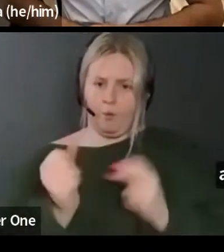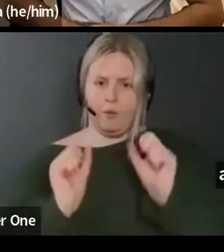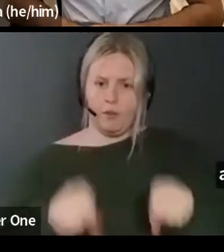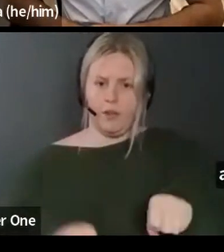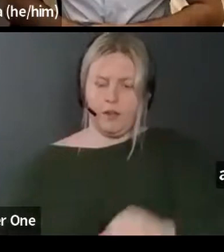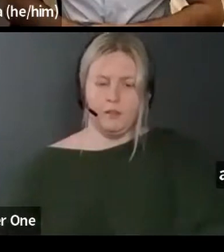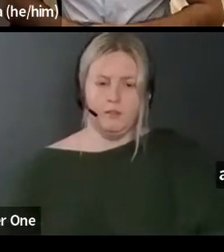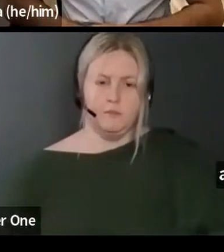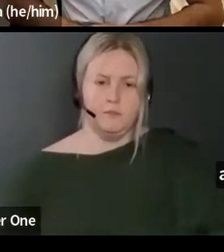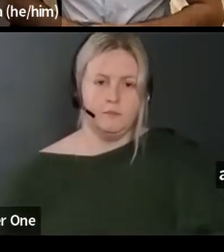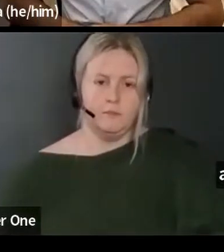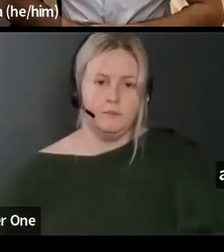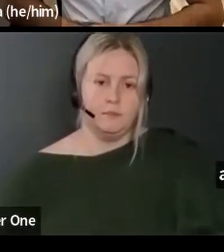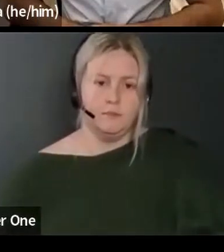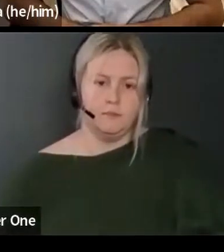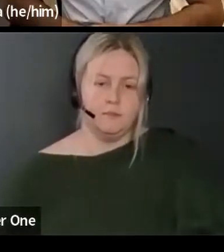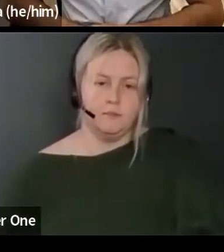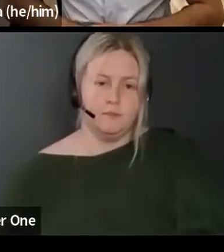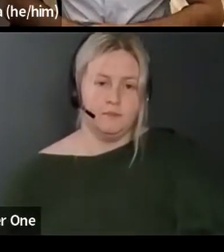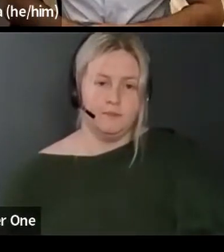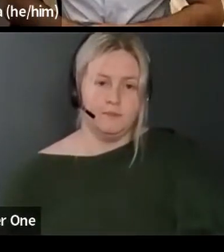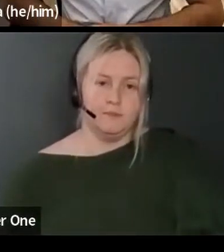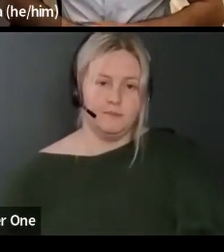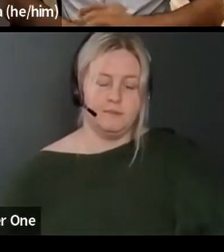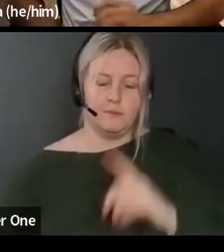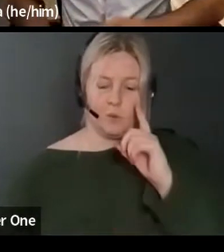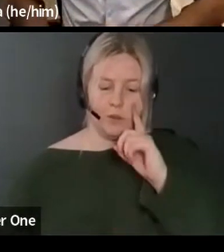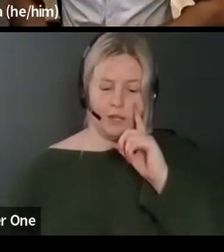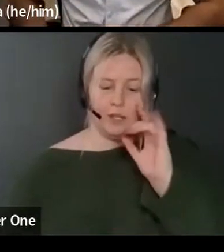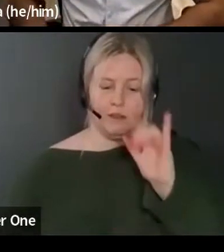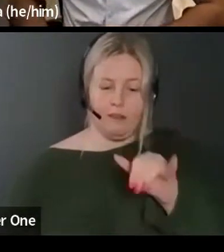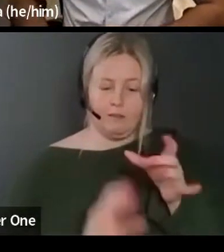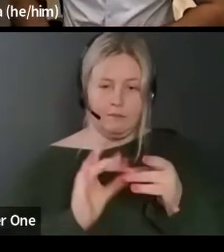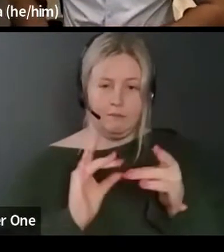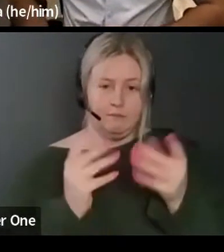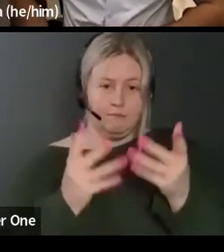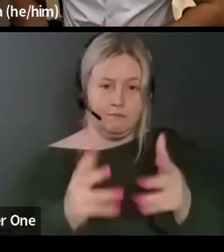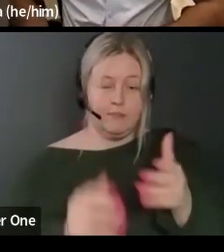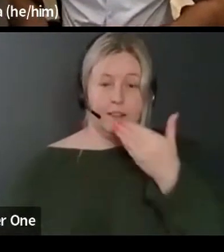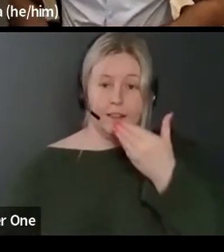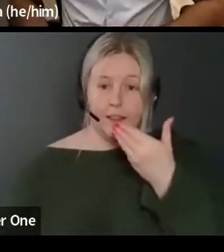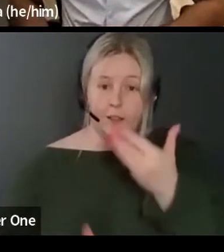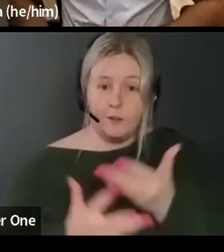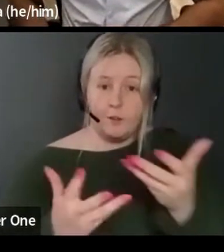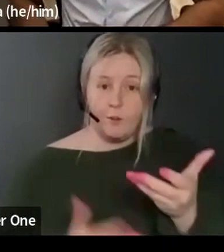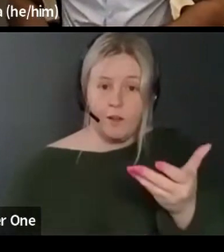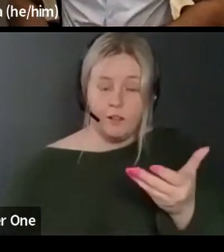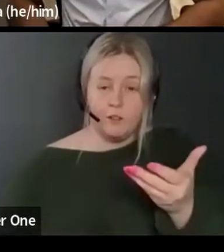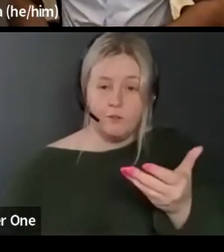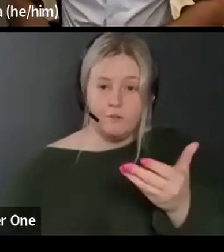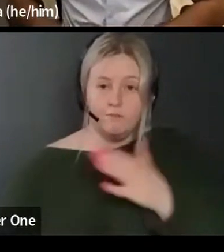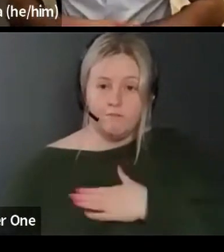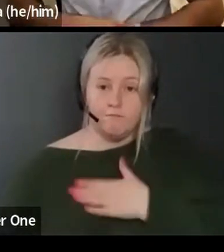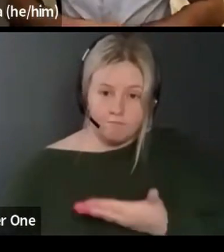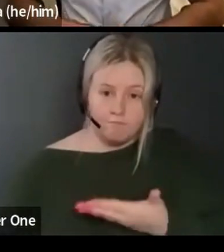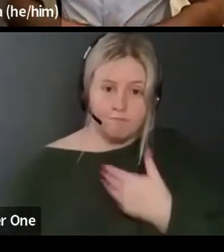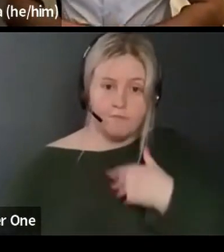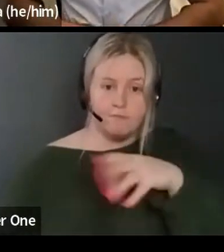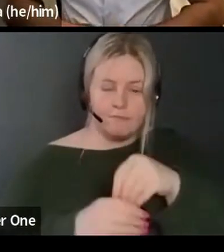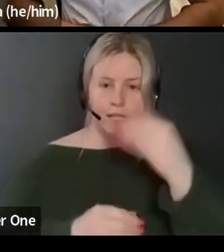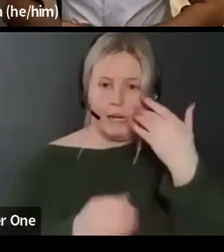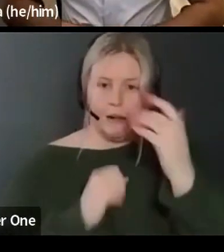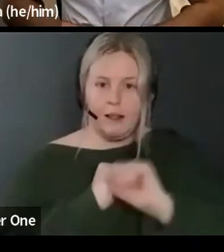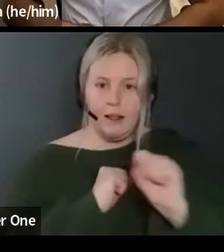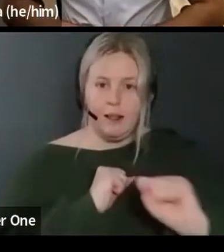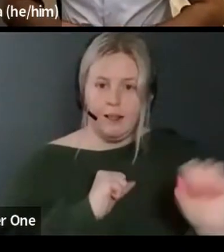So with that, I think I can close for now. Thank you so much for giving me this space. And I know that was a little bit long-winded, but